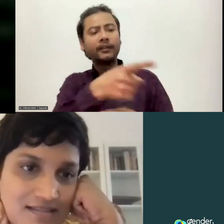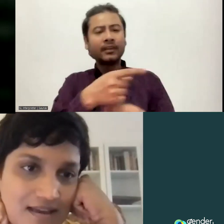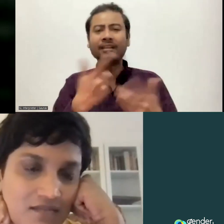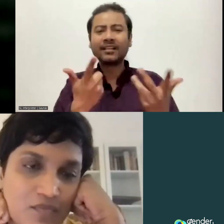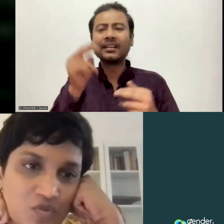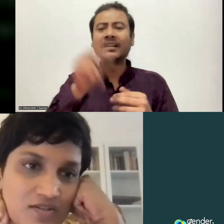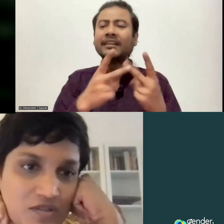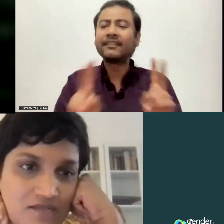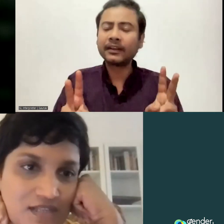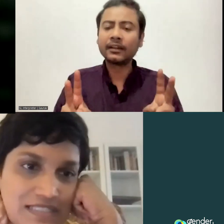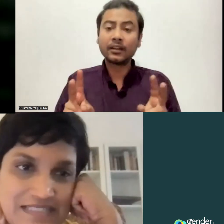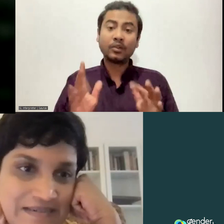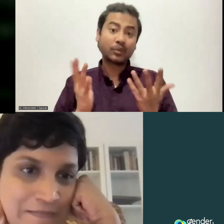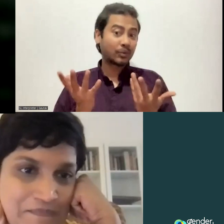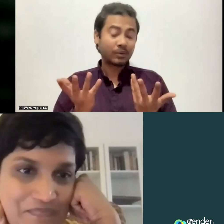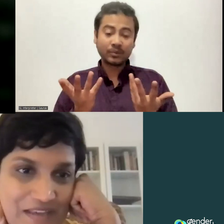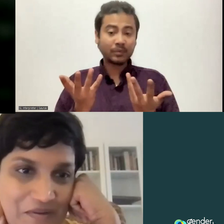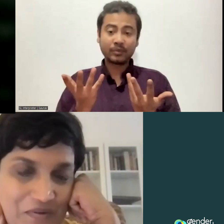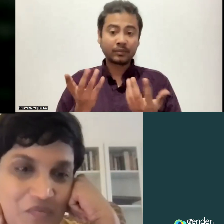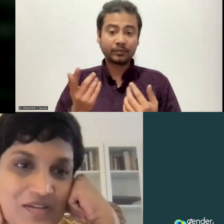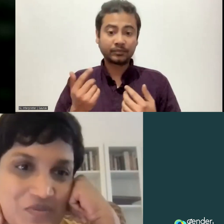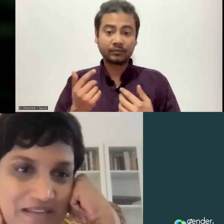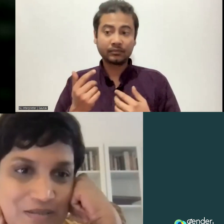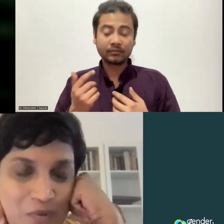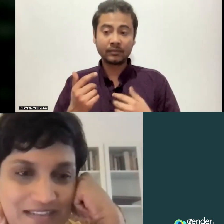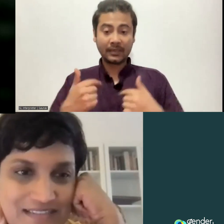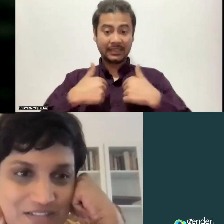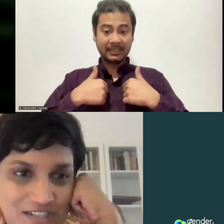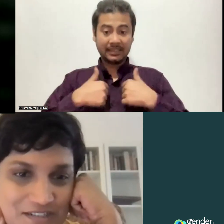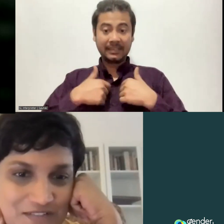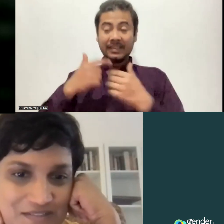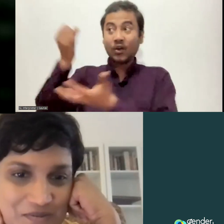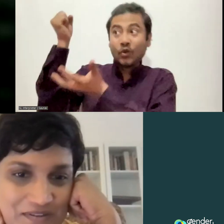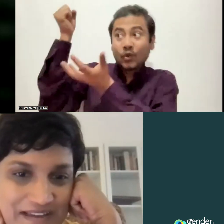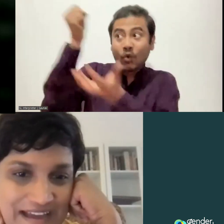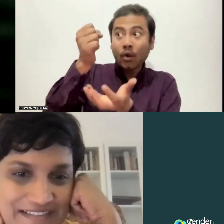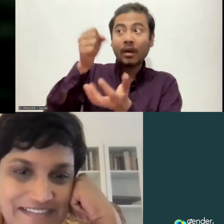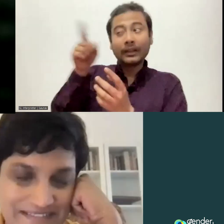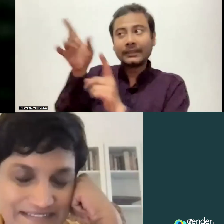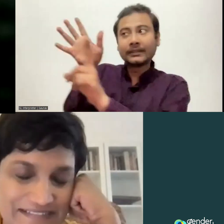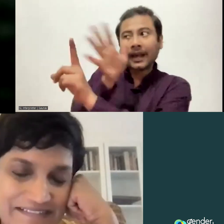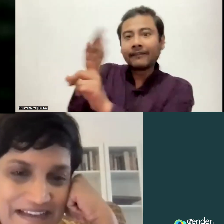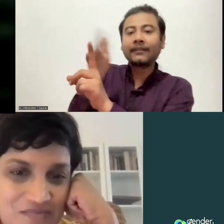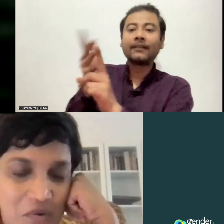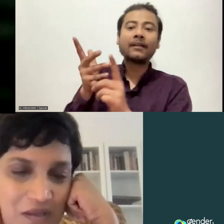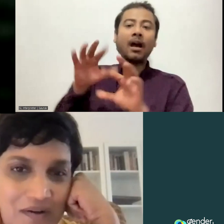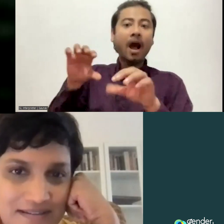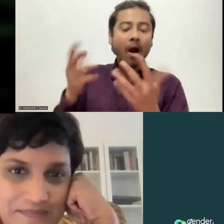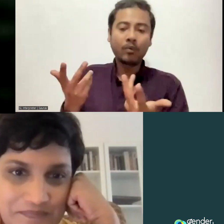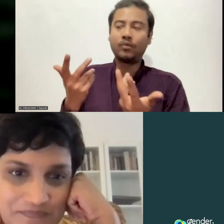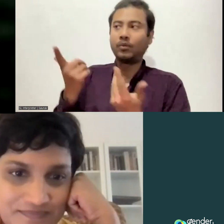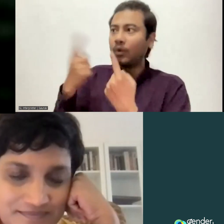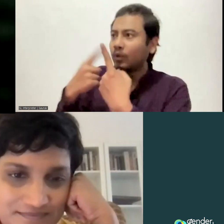operating, it's kind of up to us to convince, you know, the ones who can support these initiatives as we go